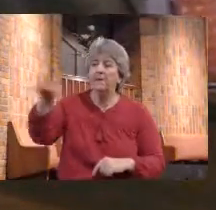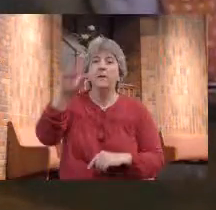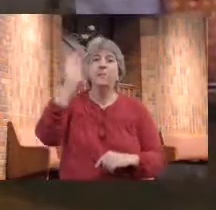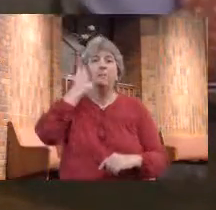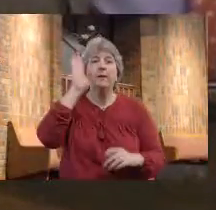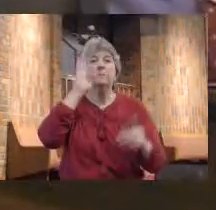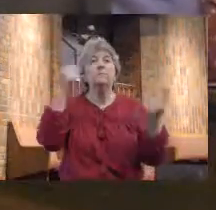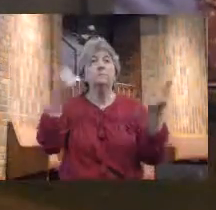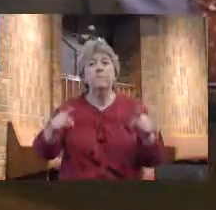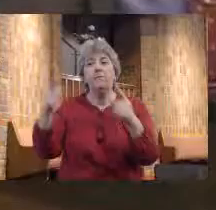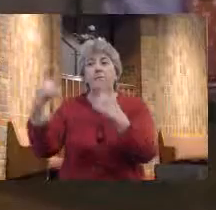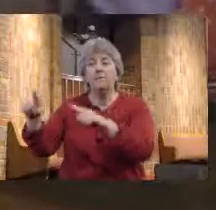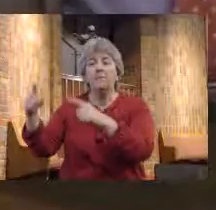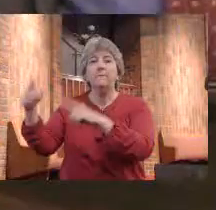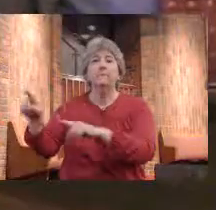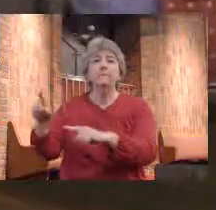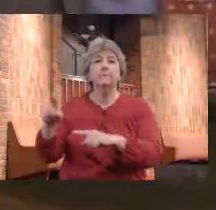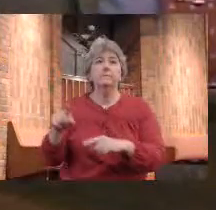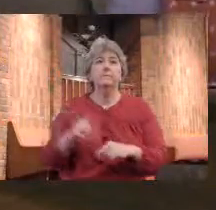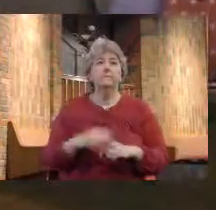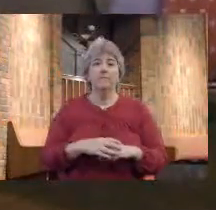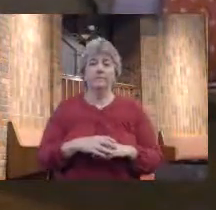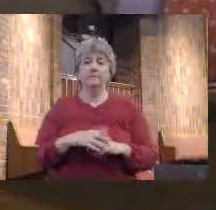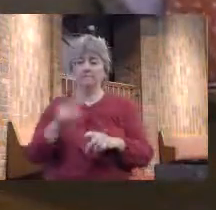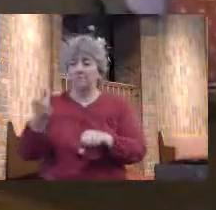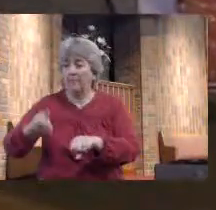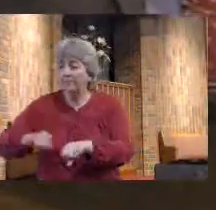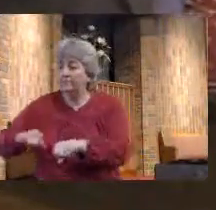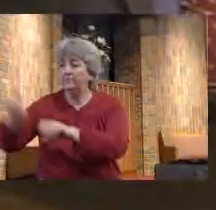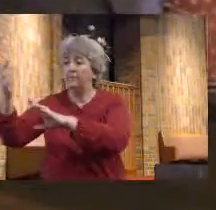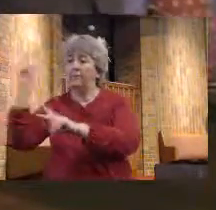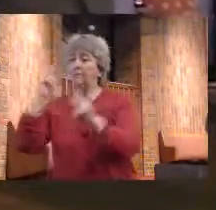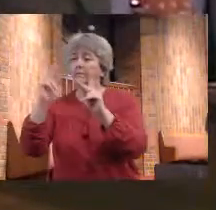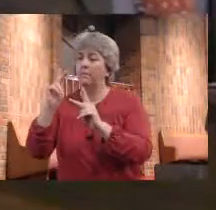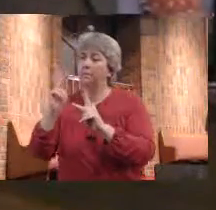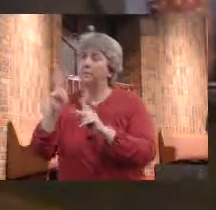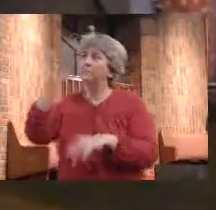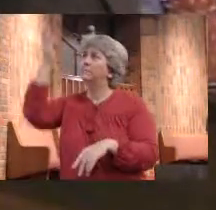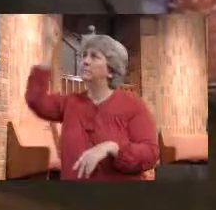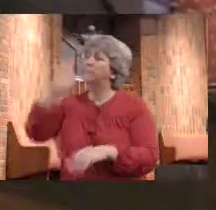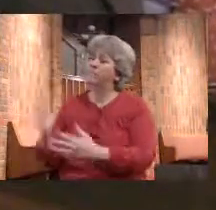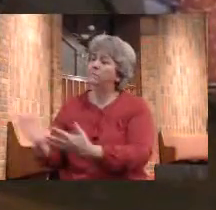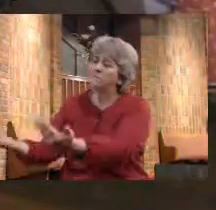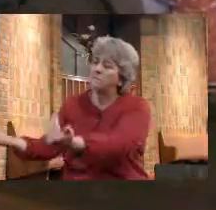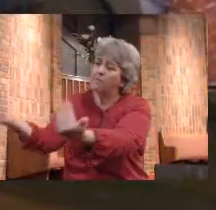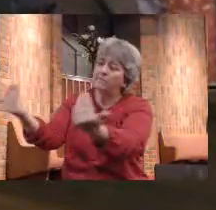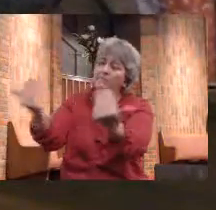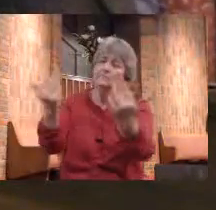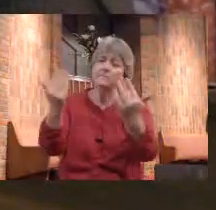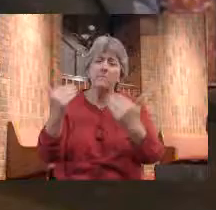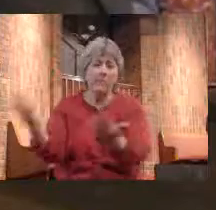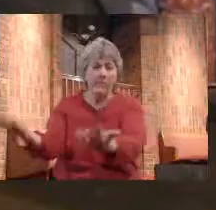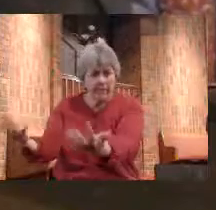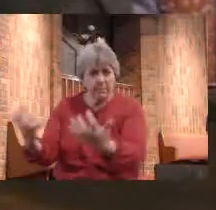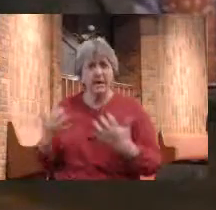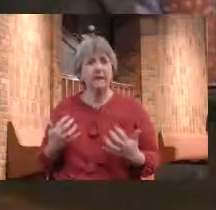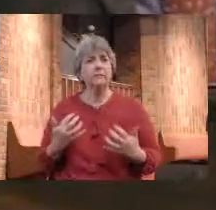of the folks who are outcast, and God is calling them in so that they can be there.